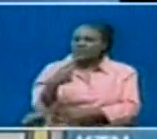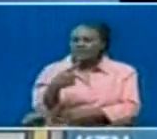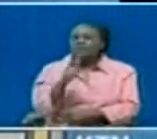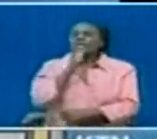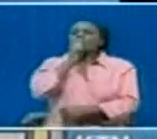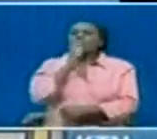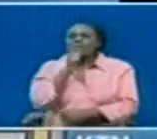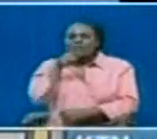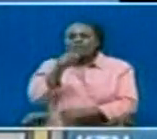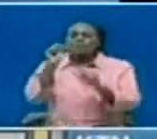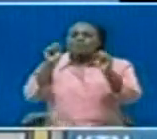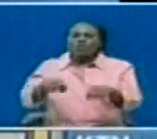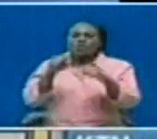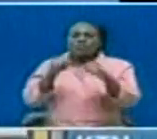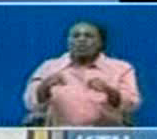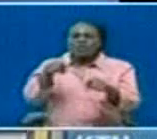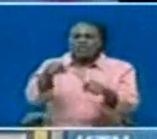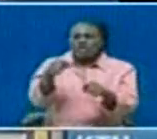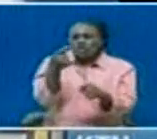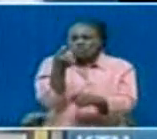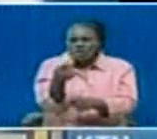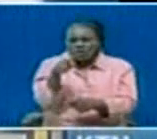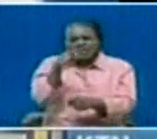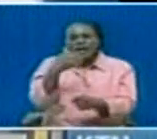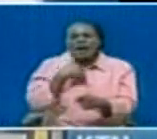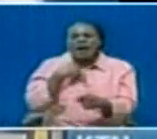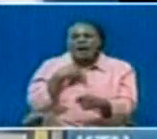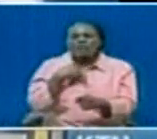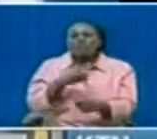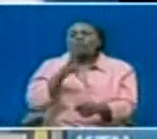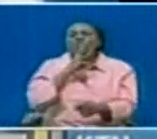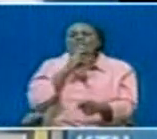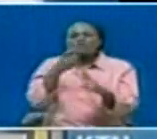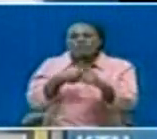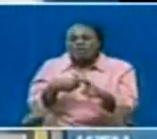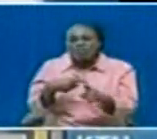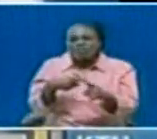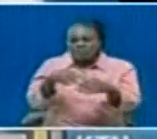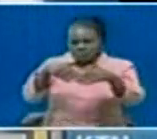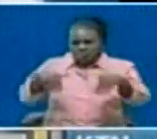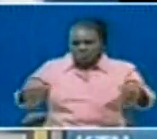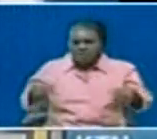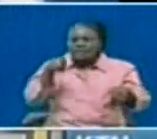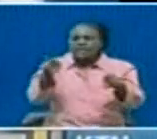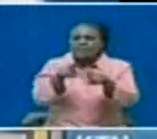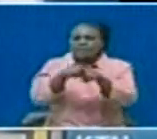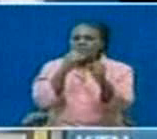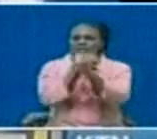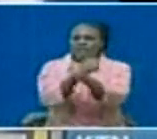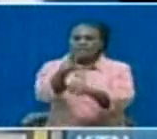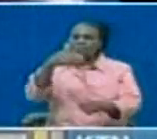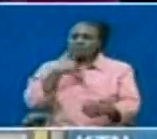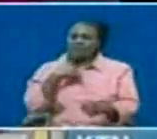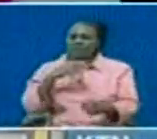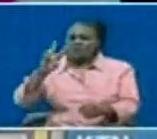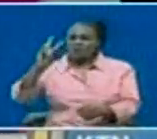referees claims could have been water from the fans who are seen sprinkling water from the terraces. His other defense is that the fourth